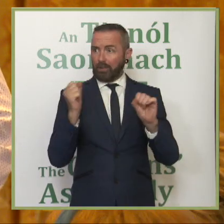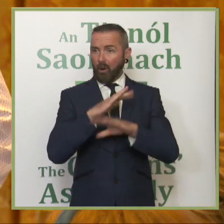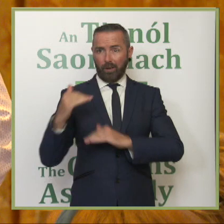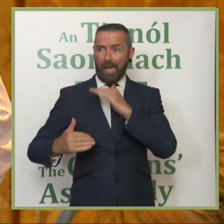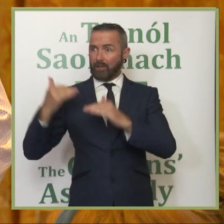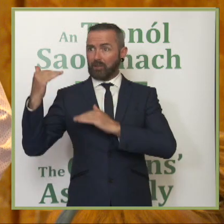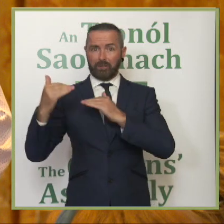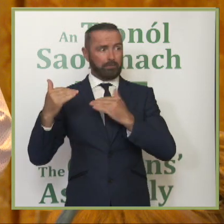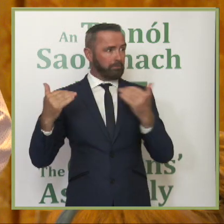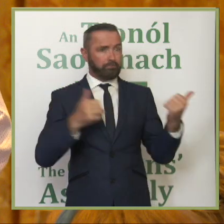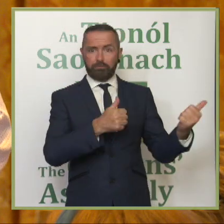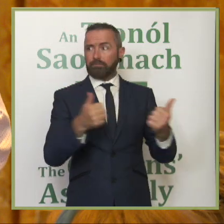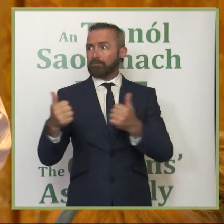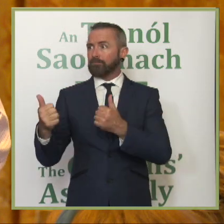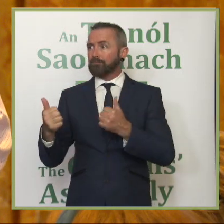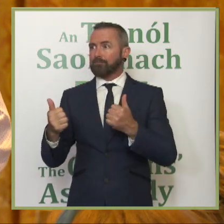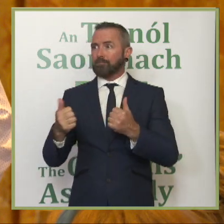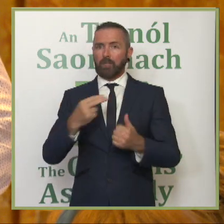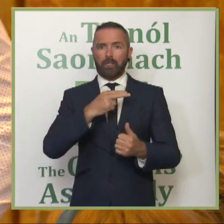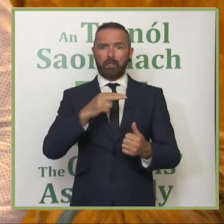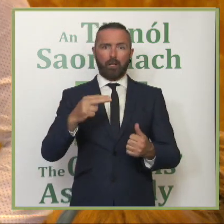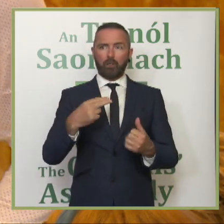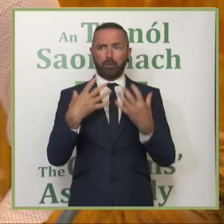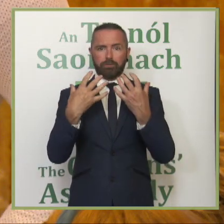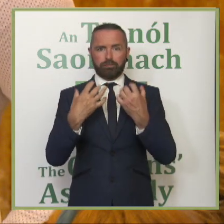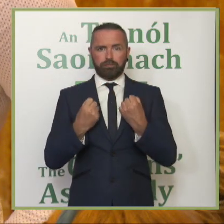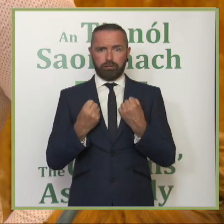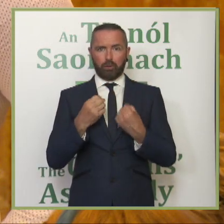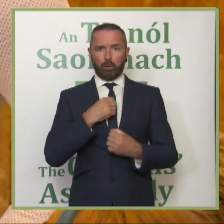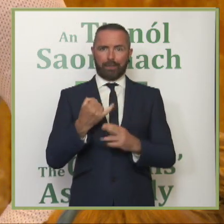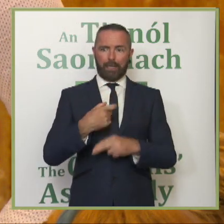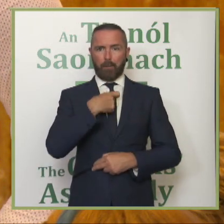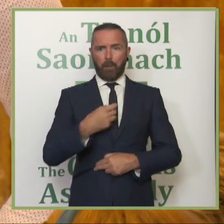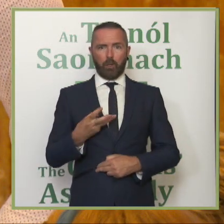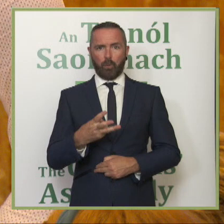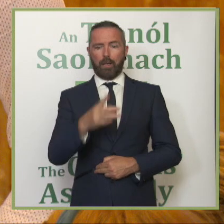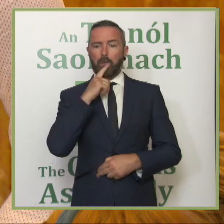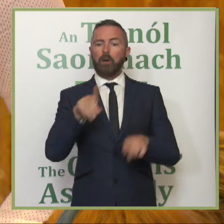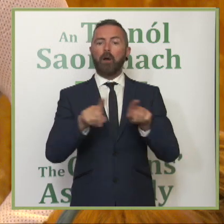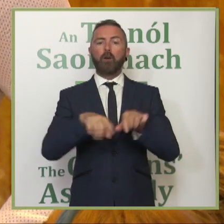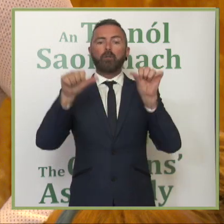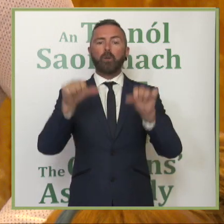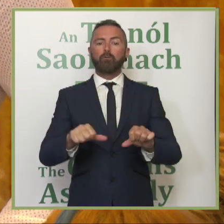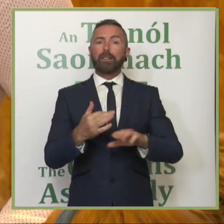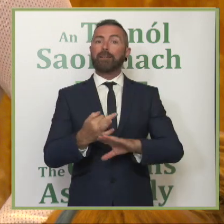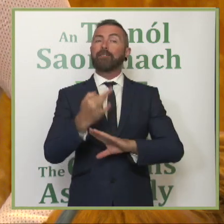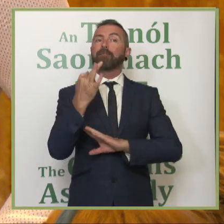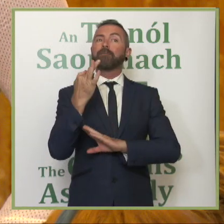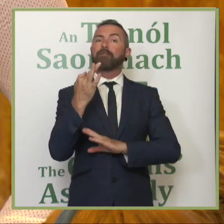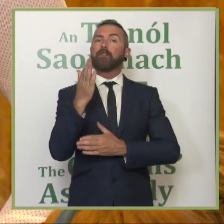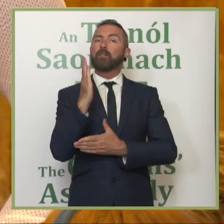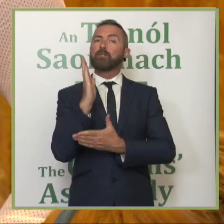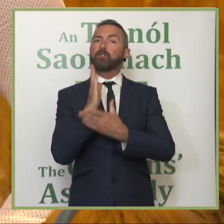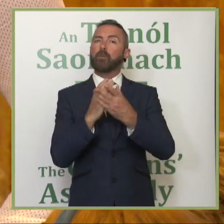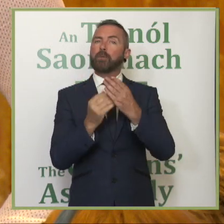table. And not to take things too much personally, but we also agreed upon that if something